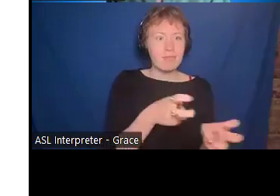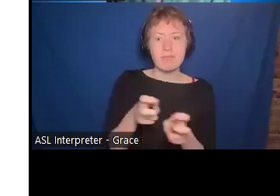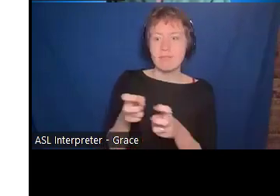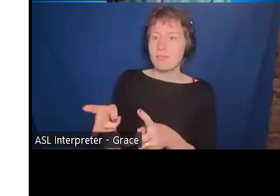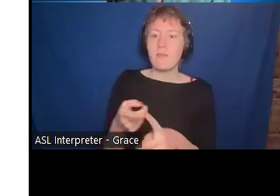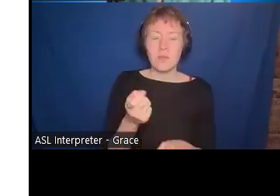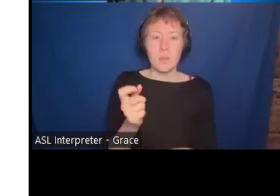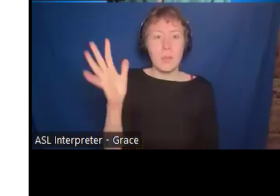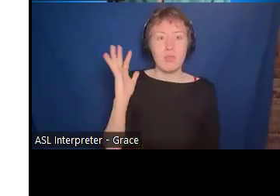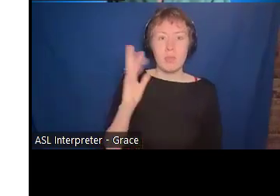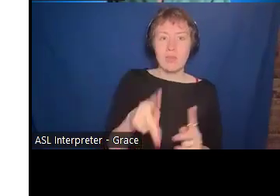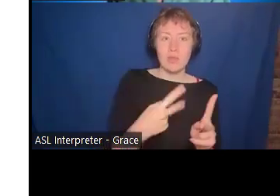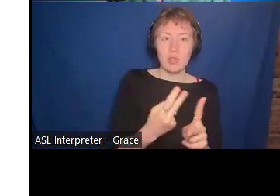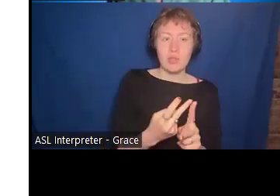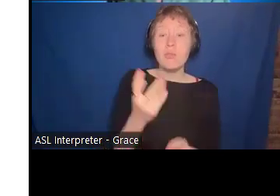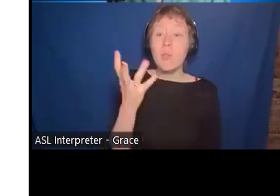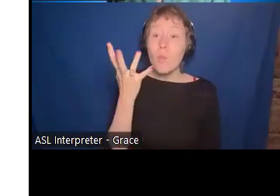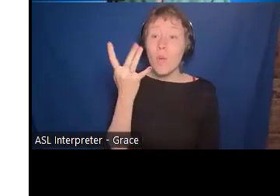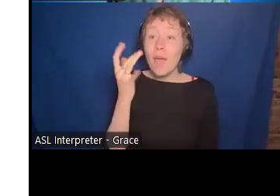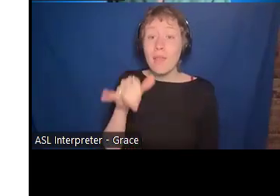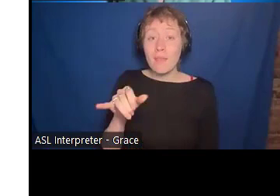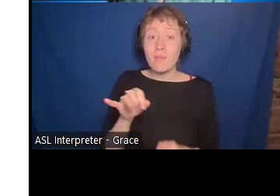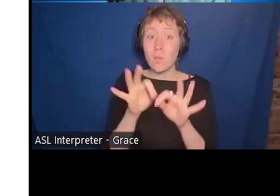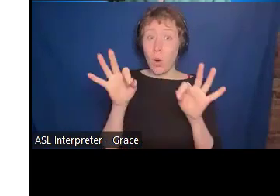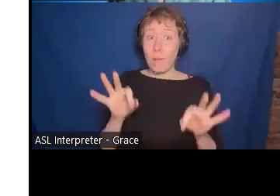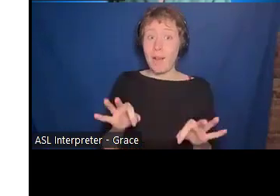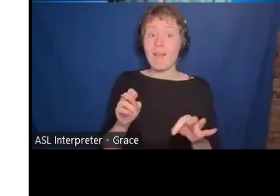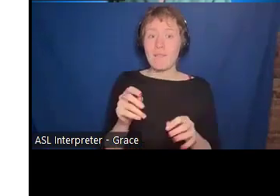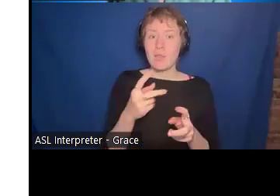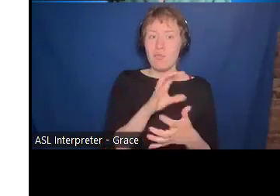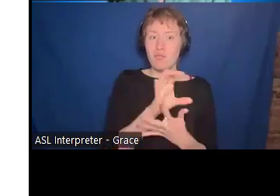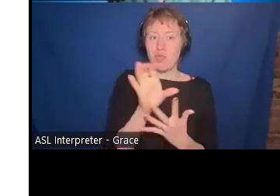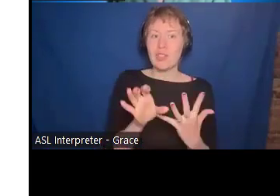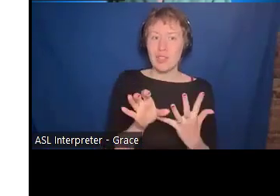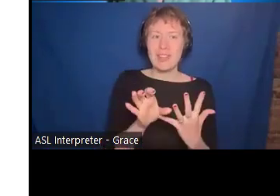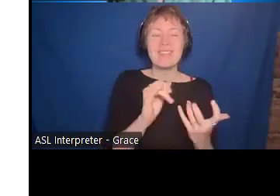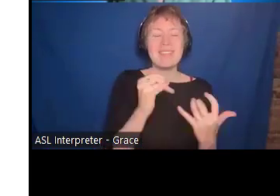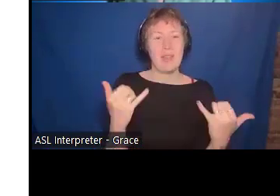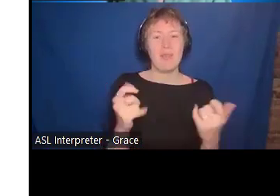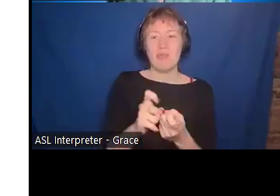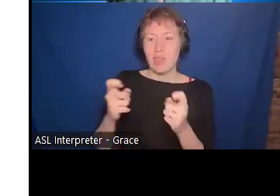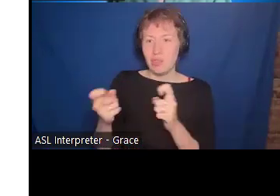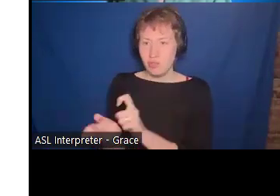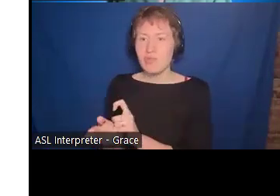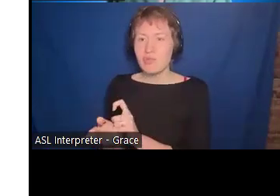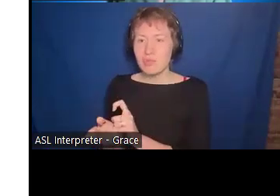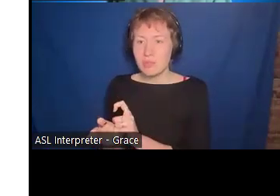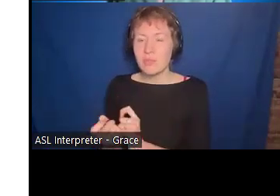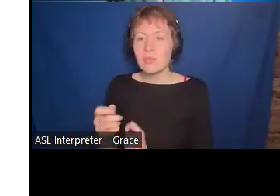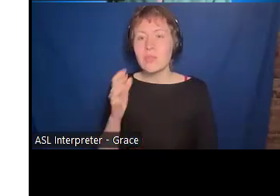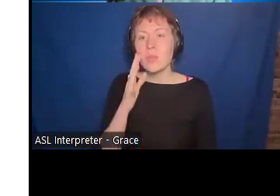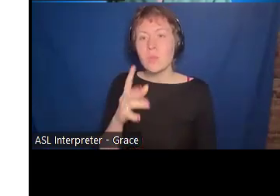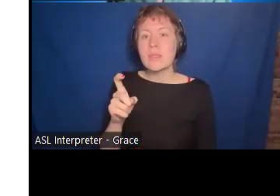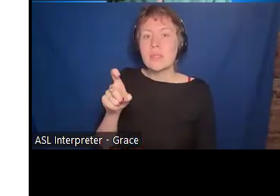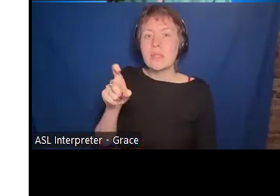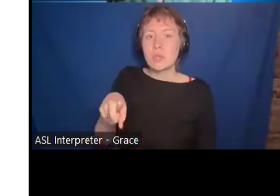format of the questions or the format of the criteria has changed. So they will need to be